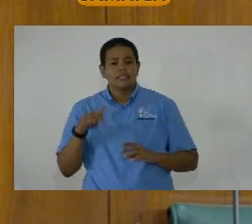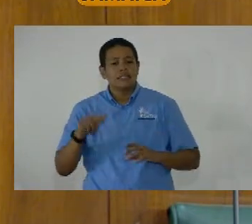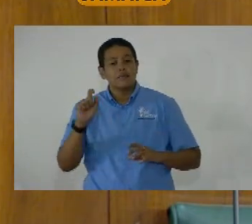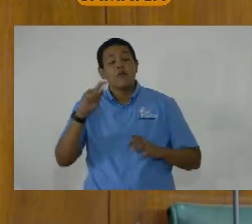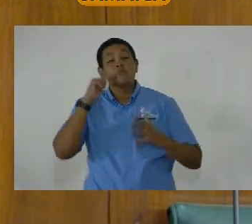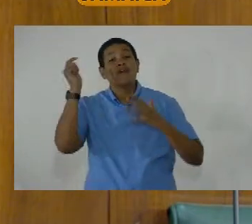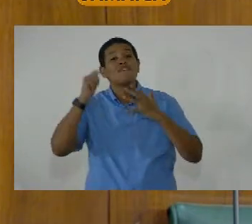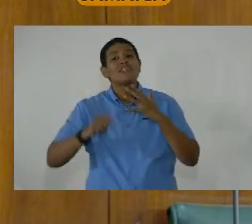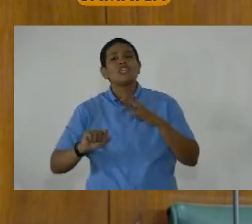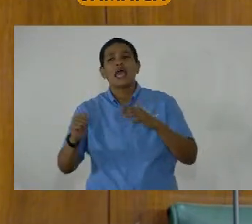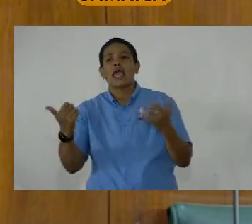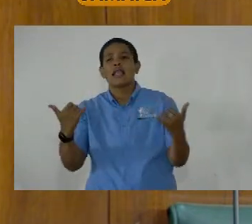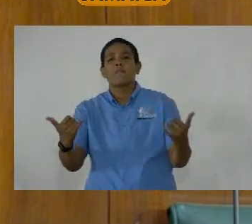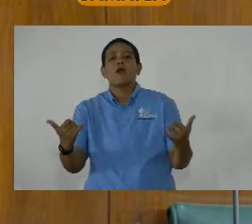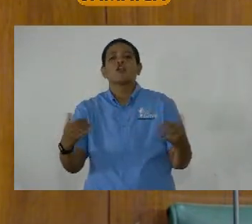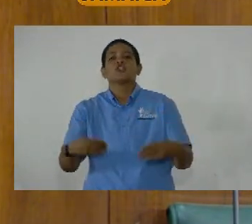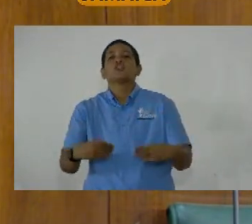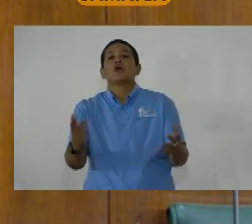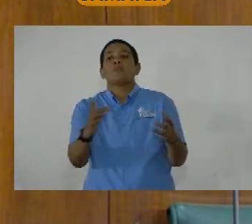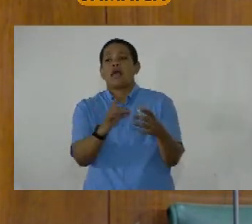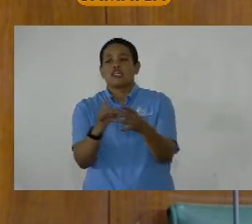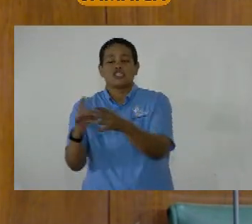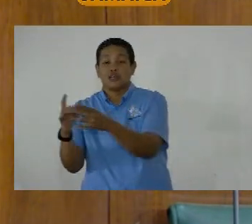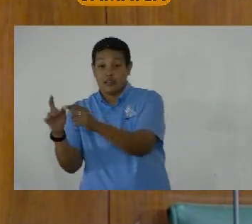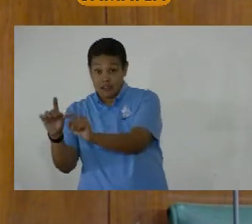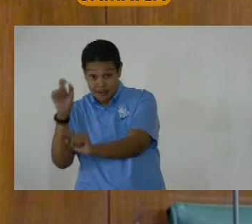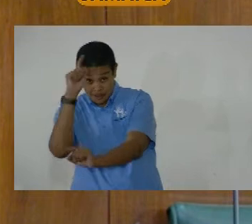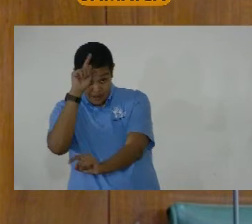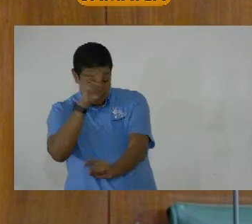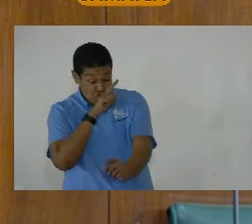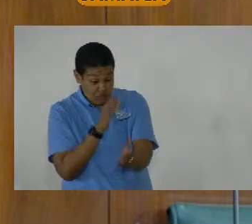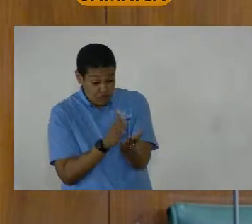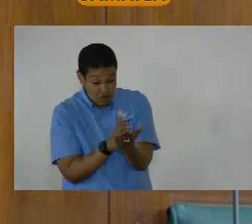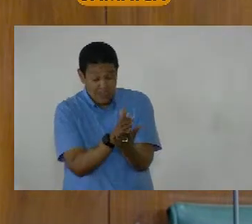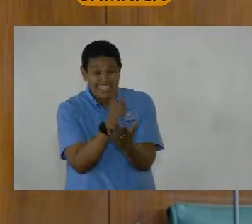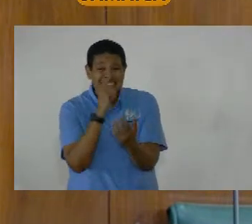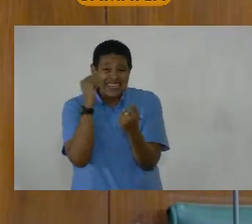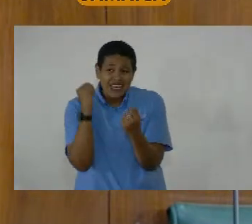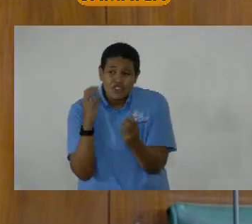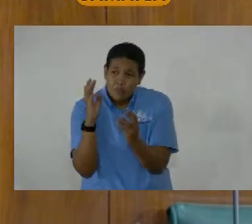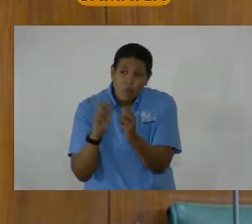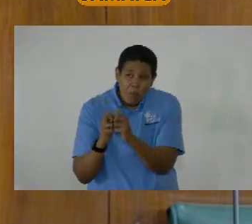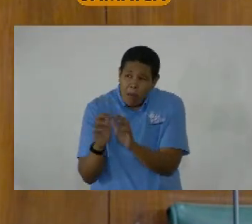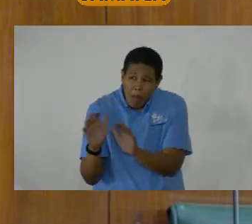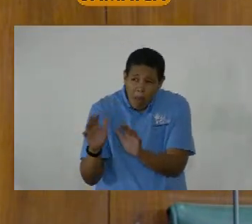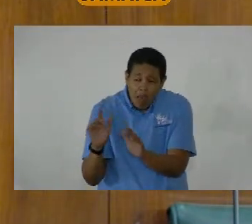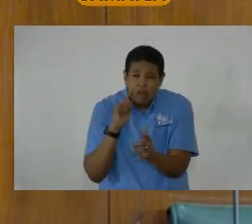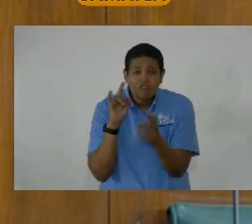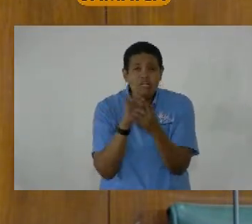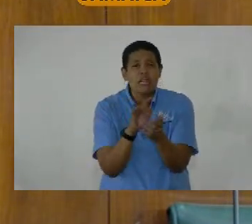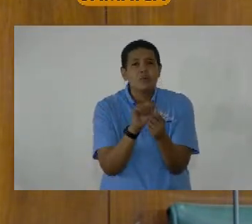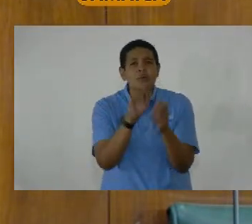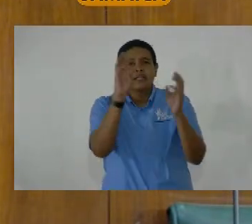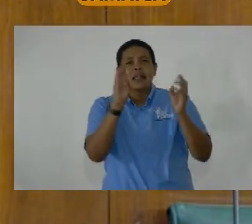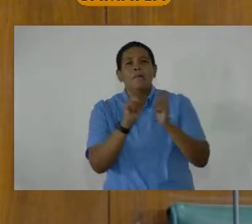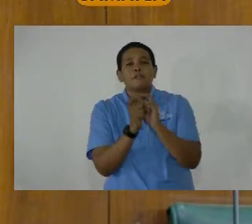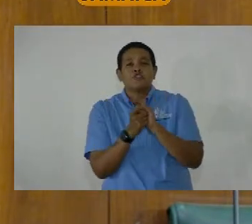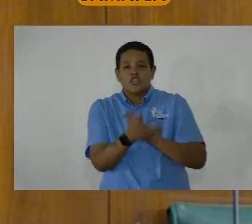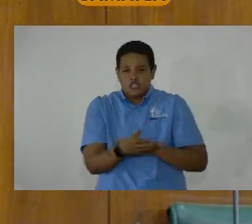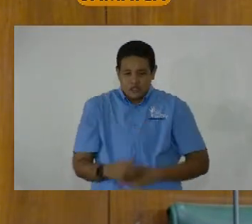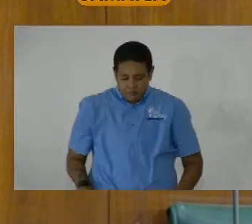feature of any modern supply chain. In order to survive the extreme weather events associated with climate change,